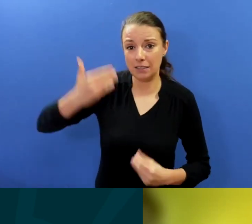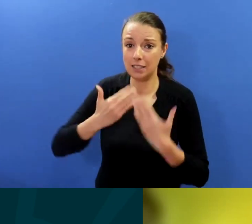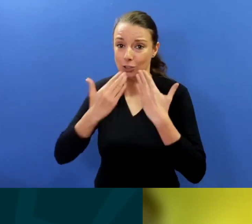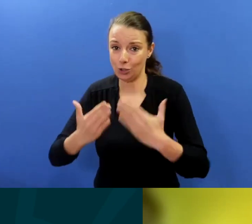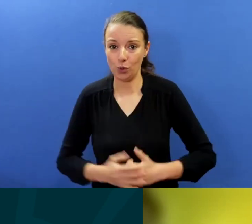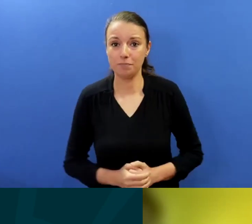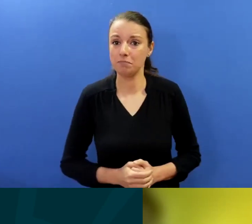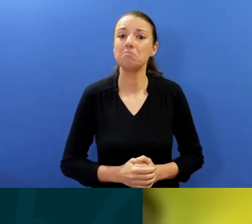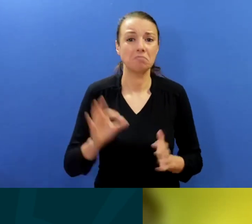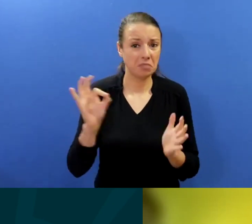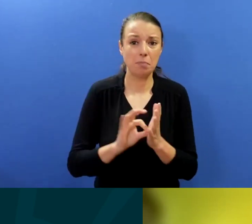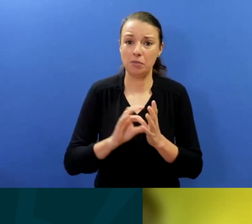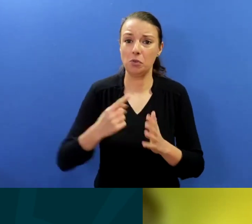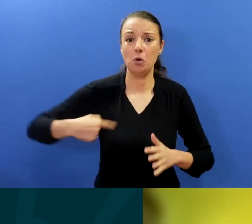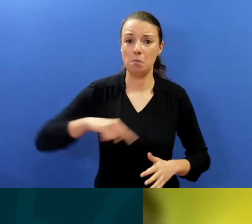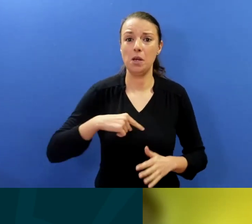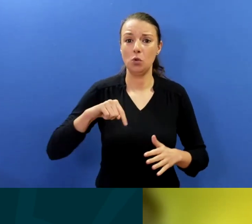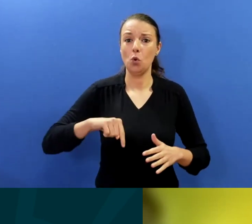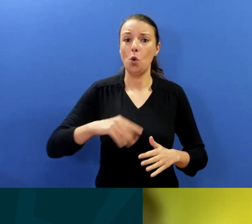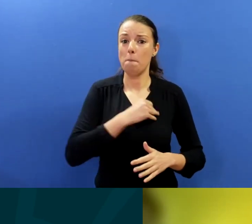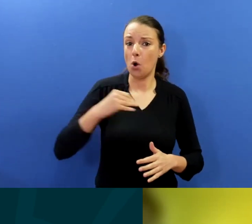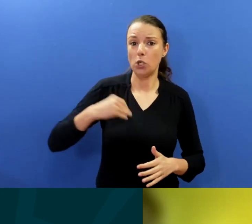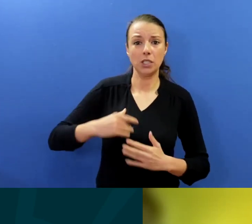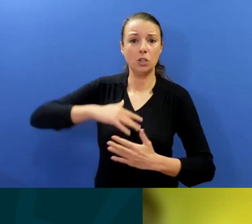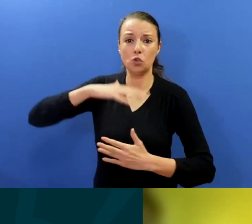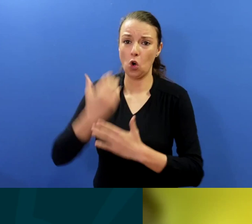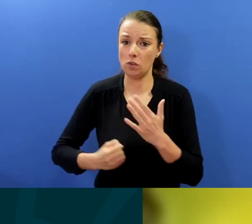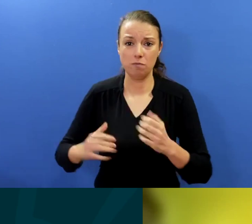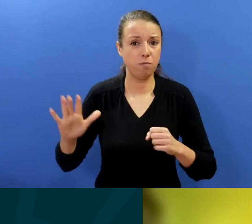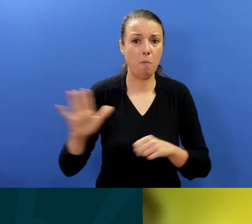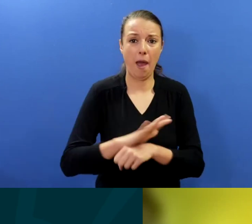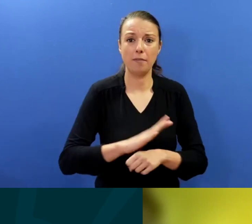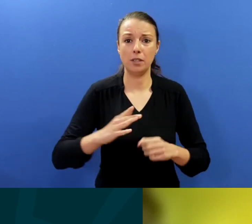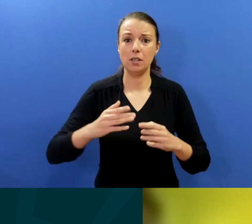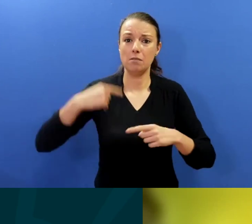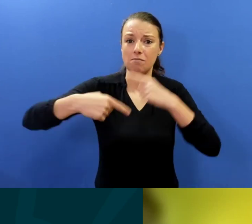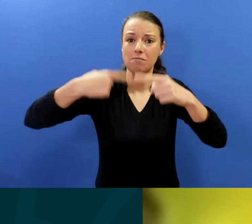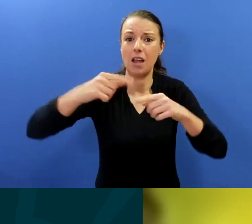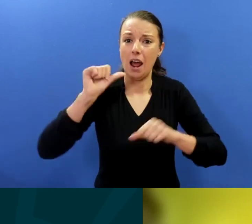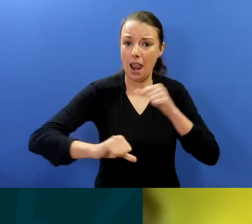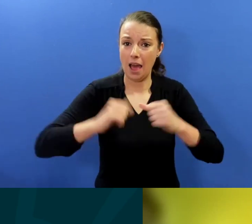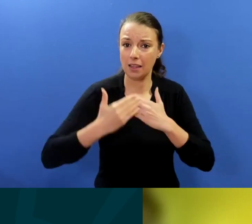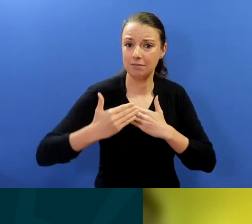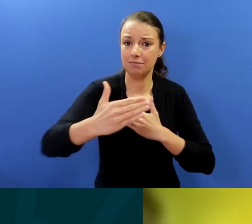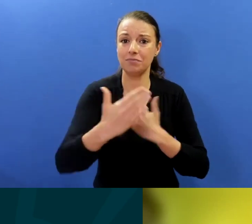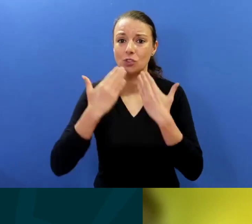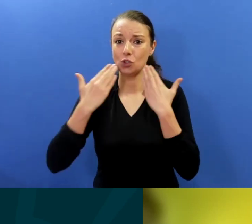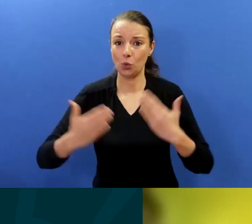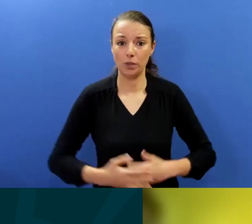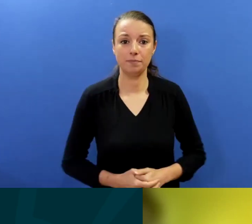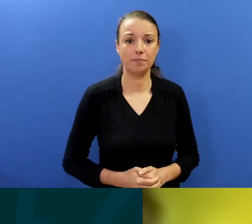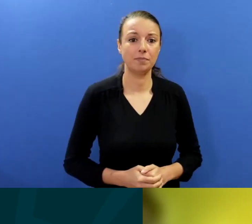our Swiss colleagues for their great presentations. I'm sure we'll use them to the